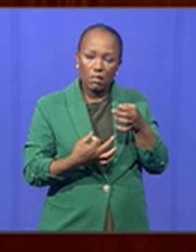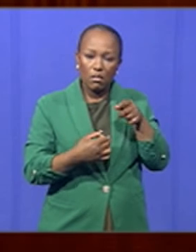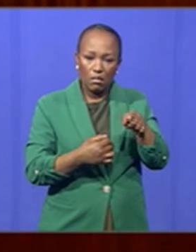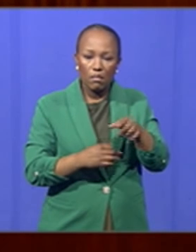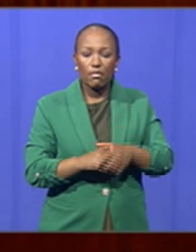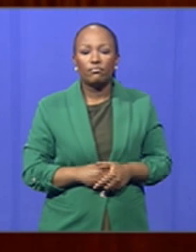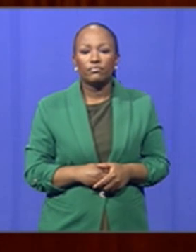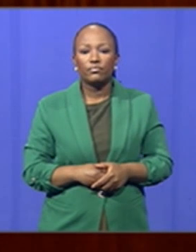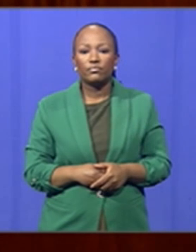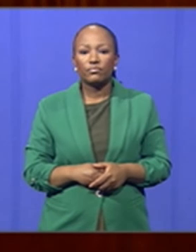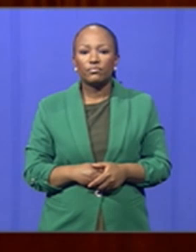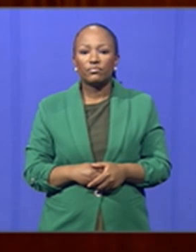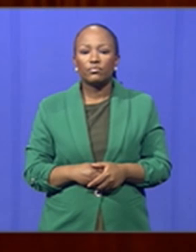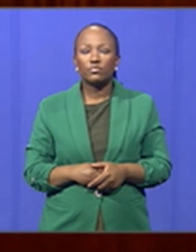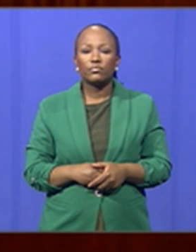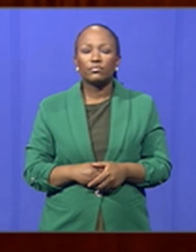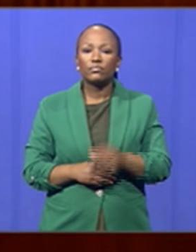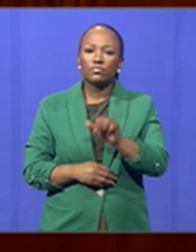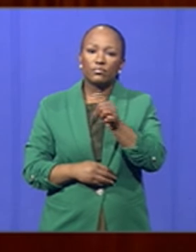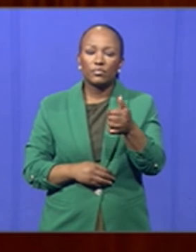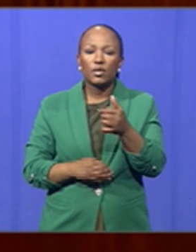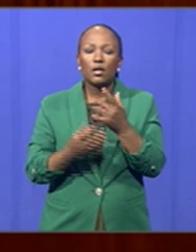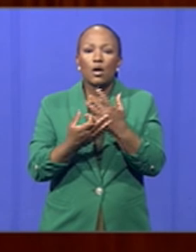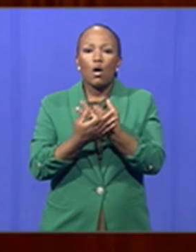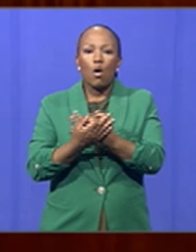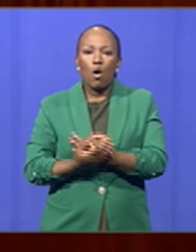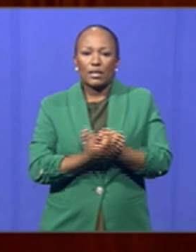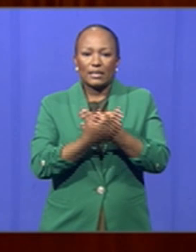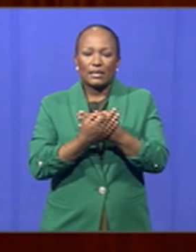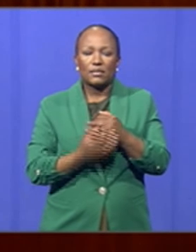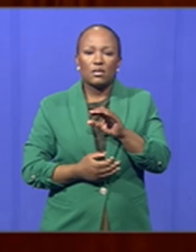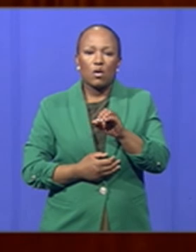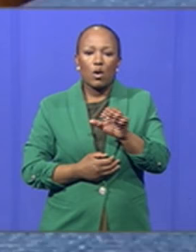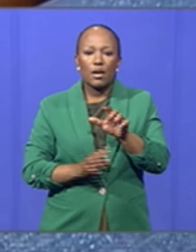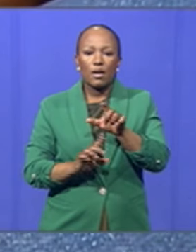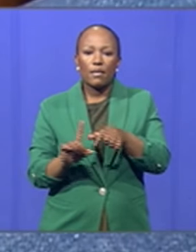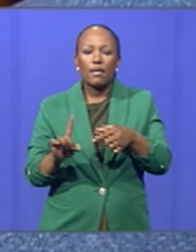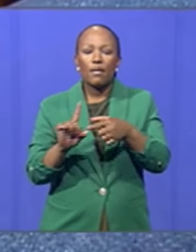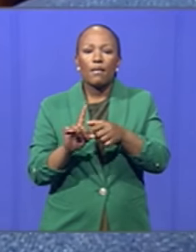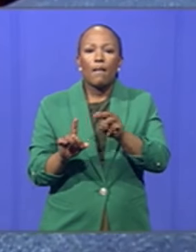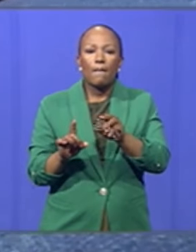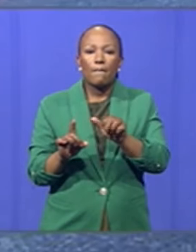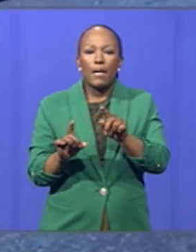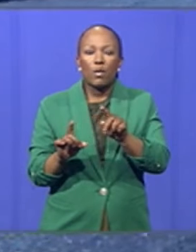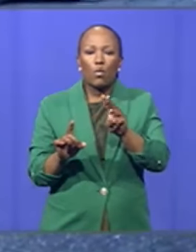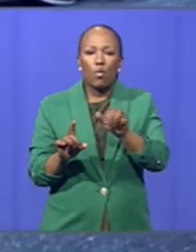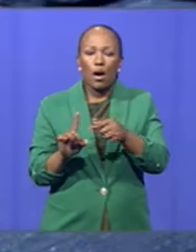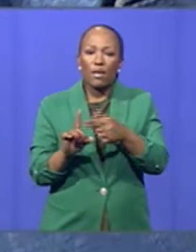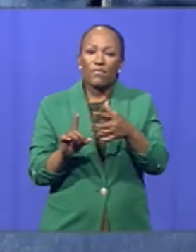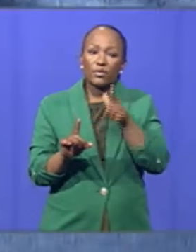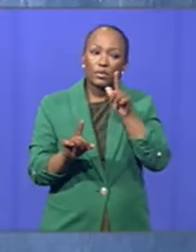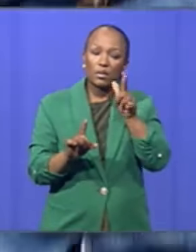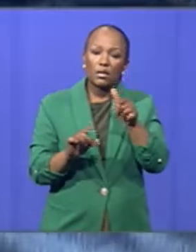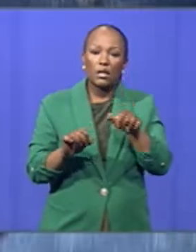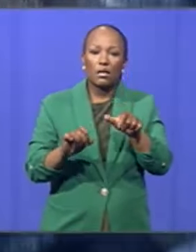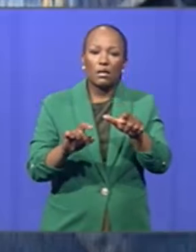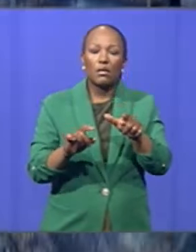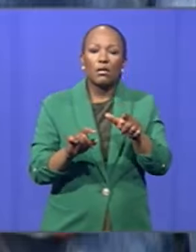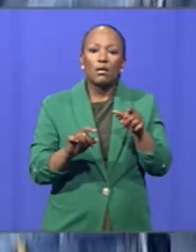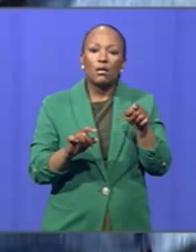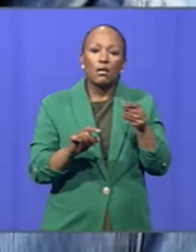Worship. Ka go le lengwe mohlankedi wa dinyakišišo wa di-Hawks Colonel Daniel Makua o butše kgorotsheko ya Polokwane ka Limpopo gore maphelo a mohlankedi wa kgoro